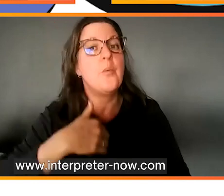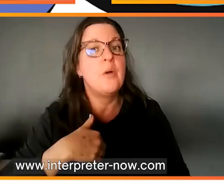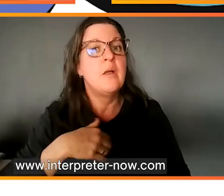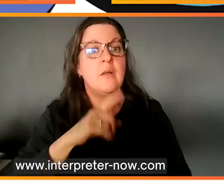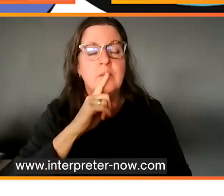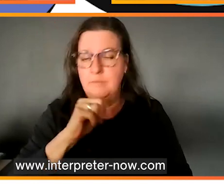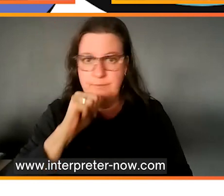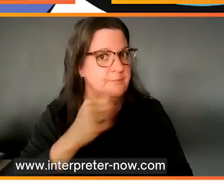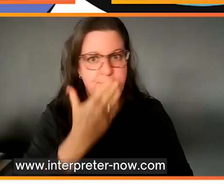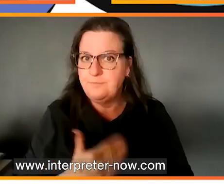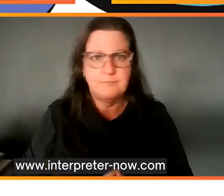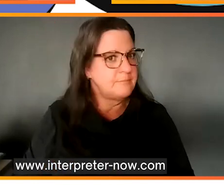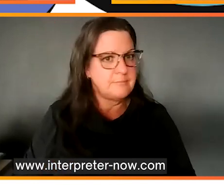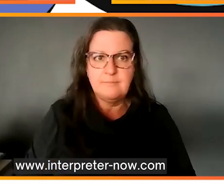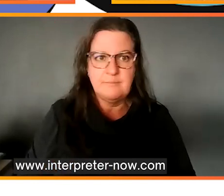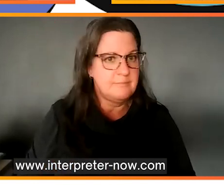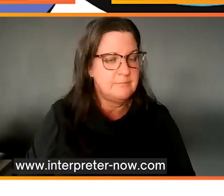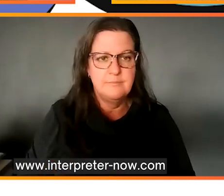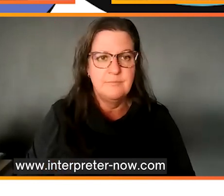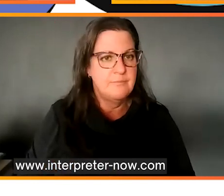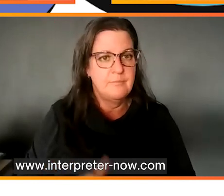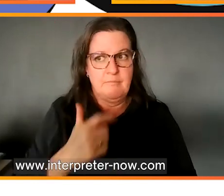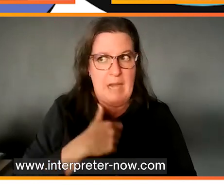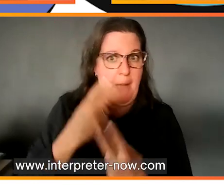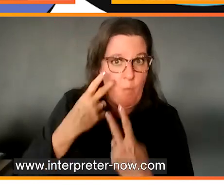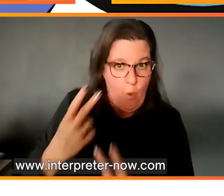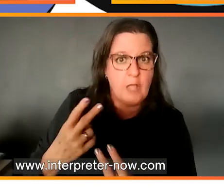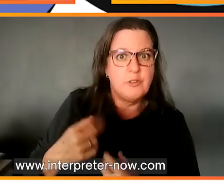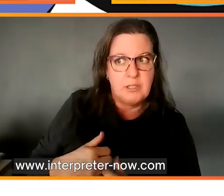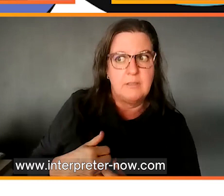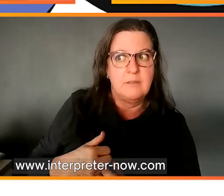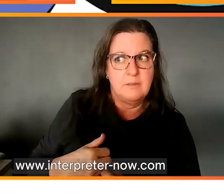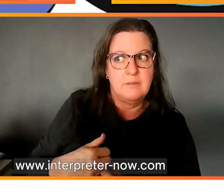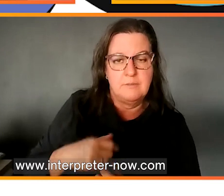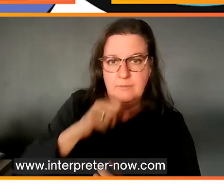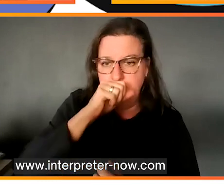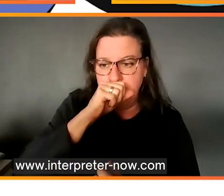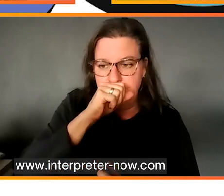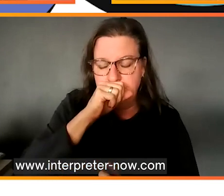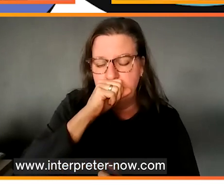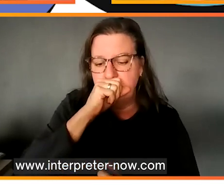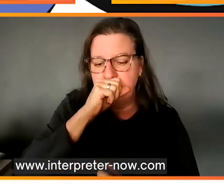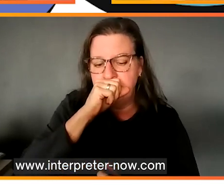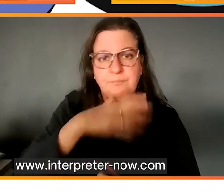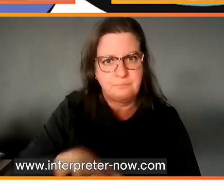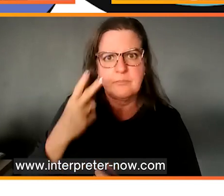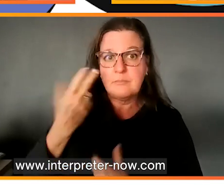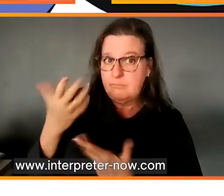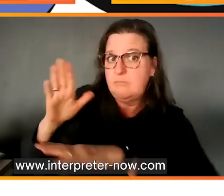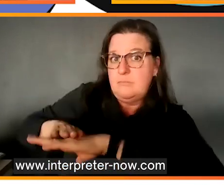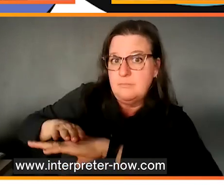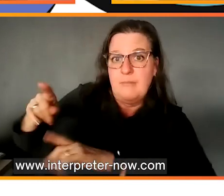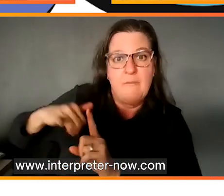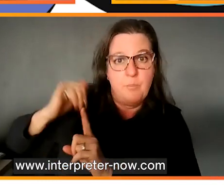I'm watching this, and I've let the bully know, they're on notice, and I'm now coming to you and I'm